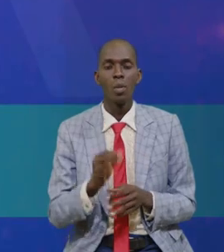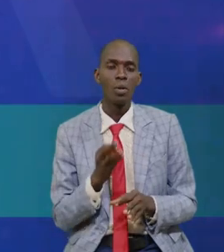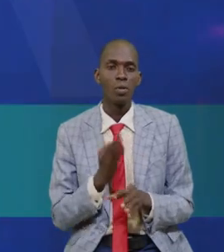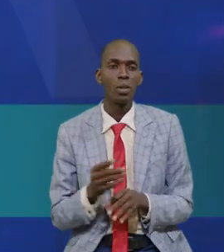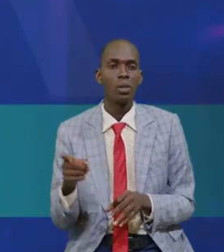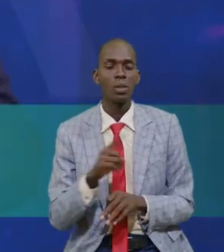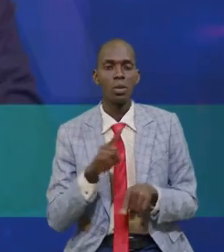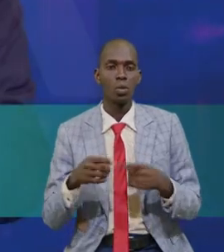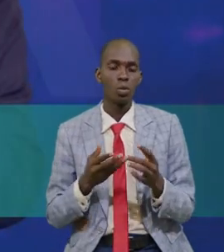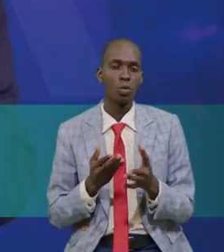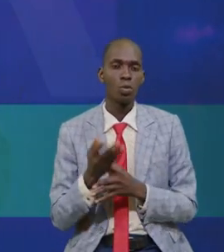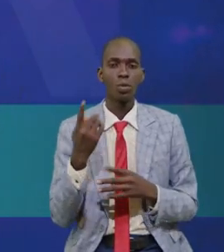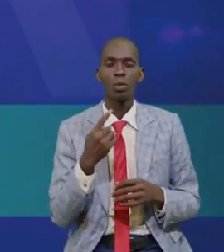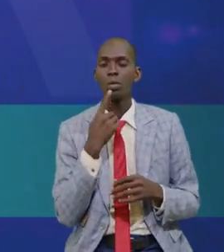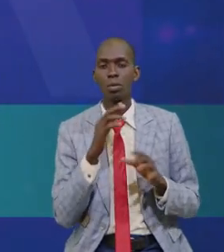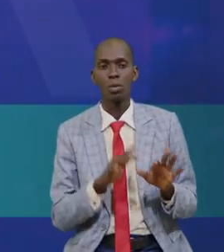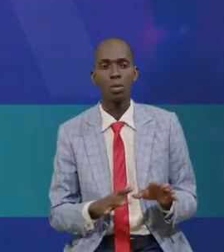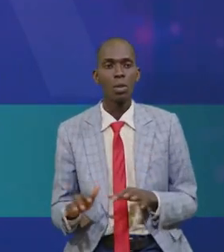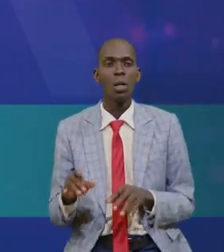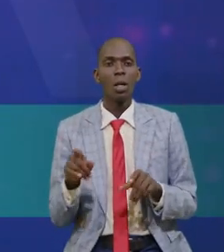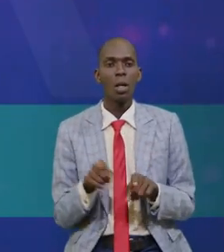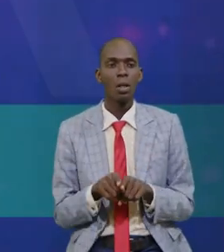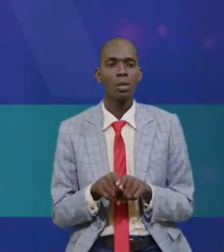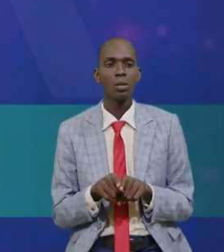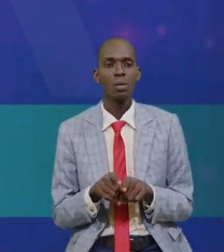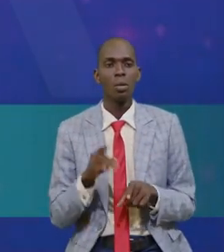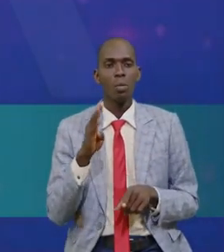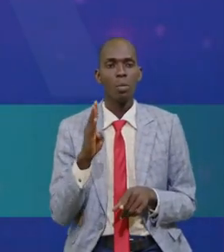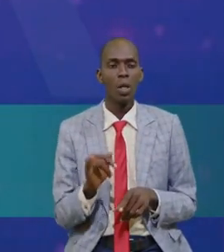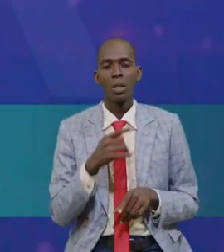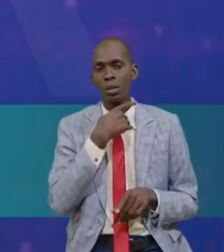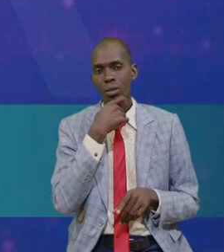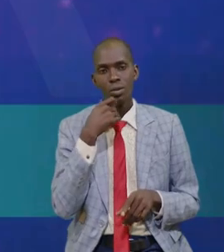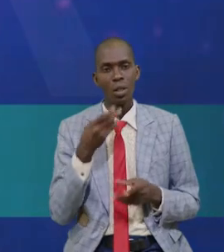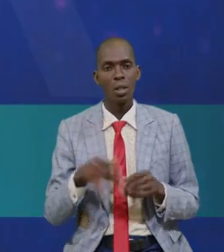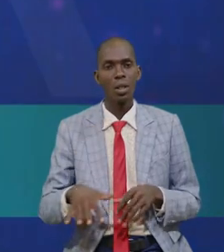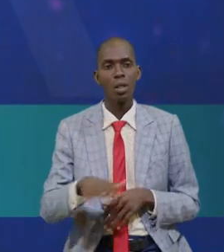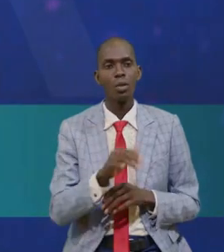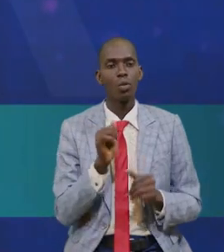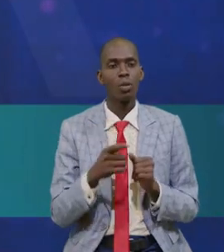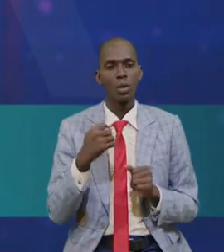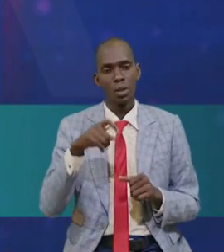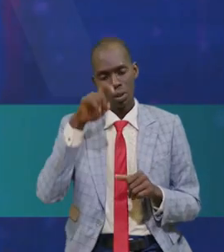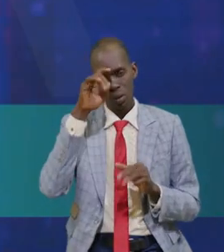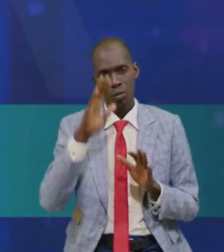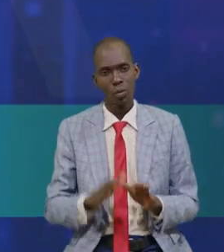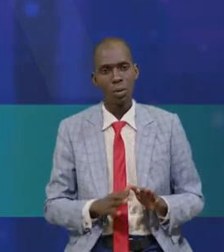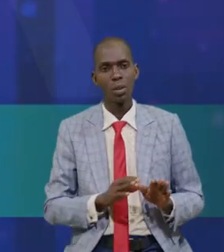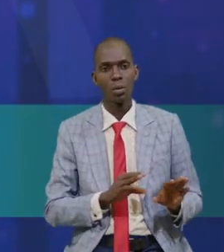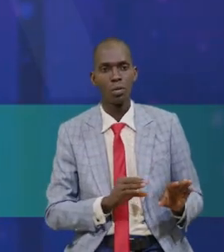Sea as by dry land, which the Egyptians are saying and trying to do